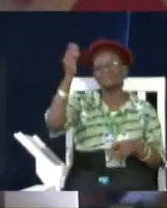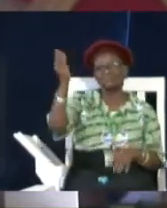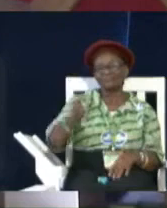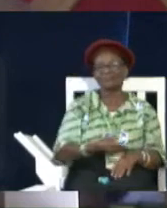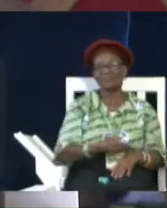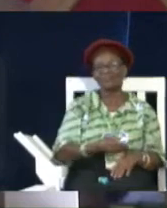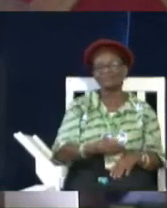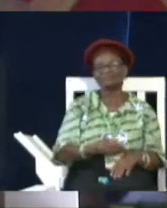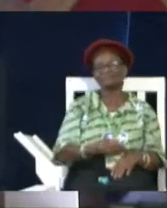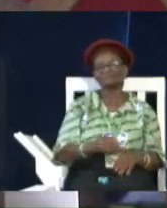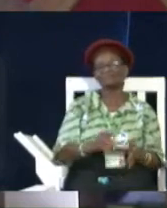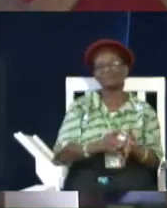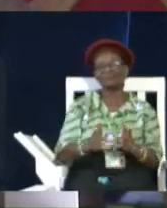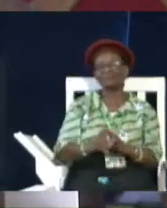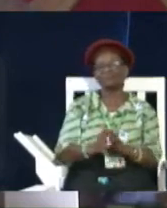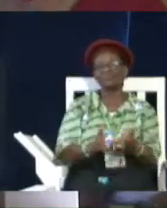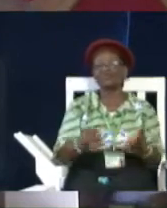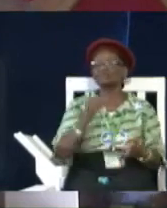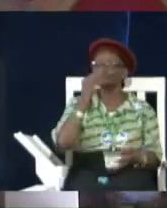1, verse 9.